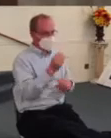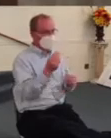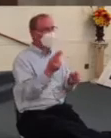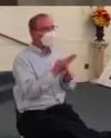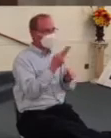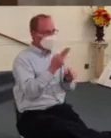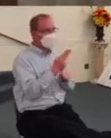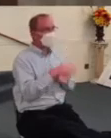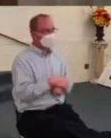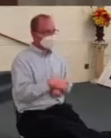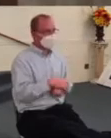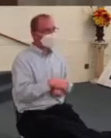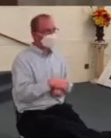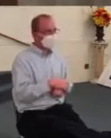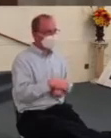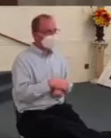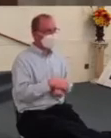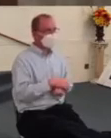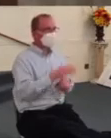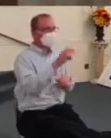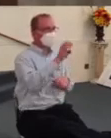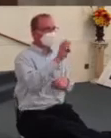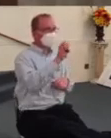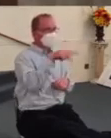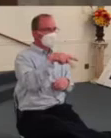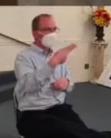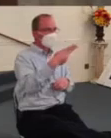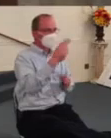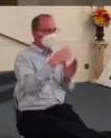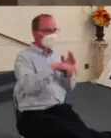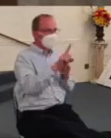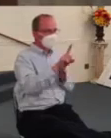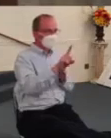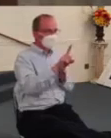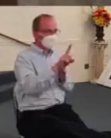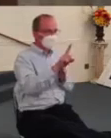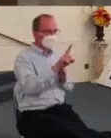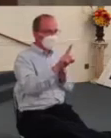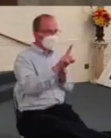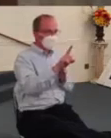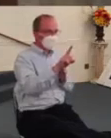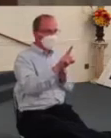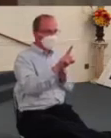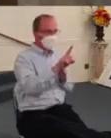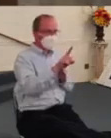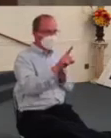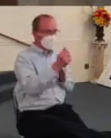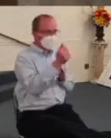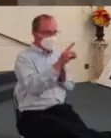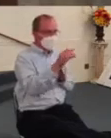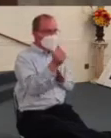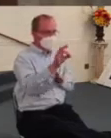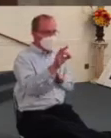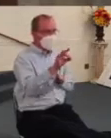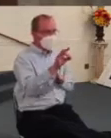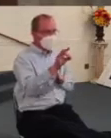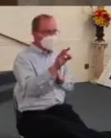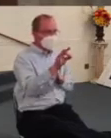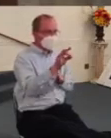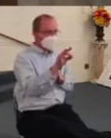chapter 1, verses 18 and 19. How much does it take to have this in your